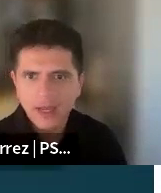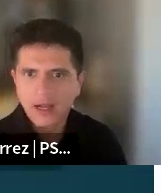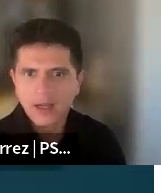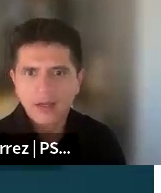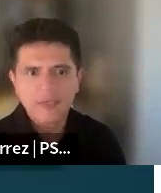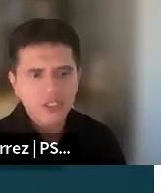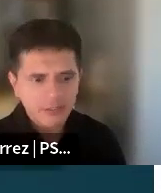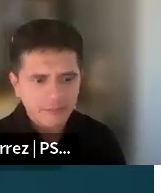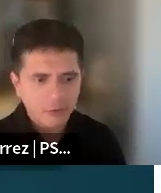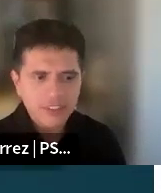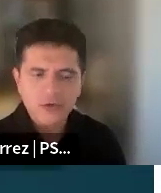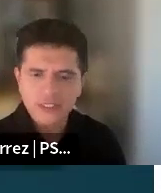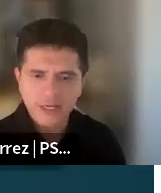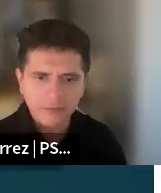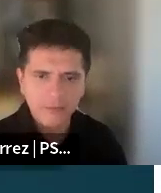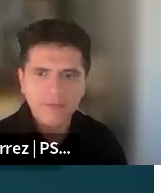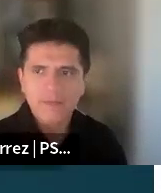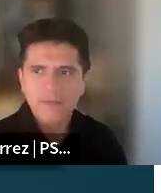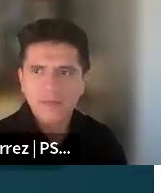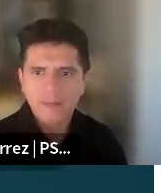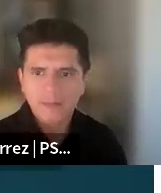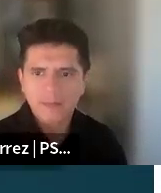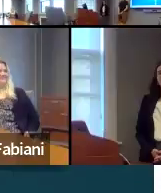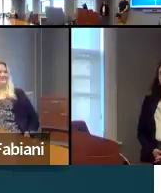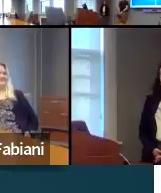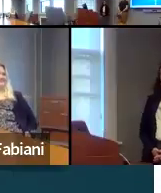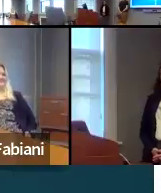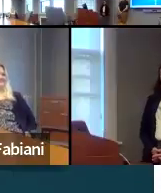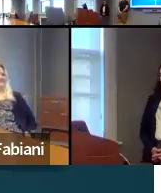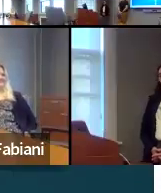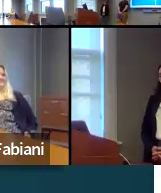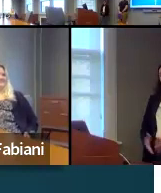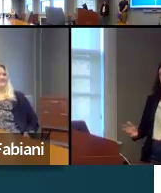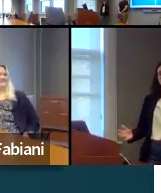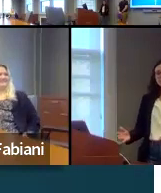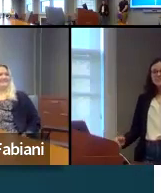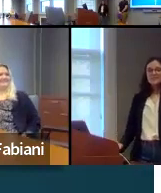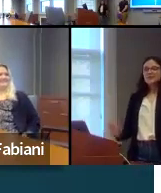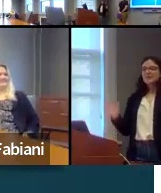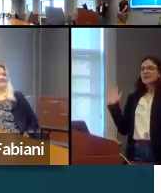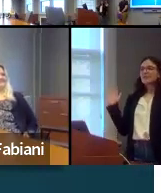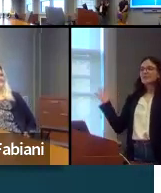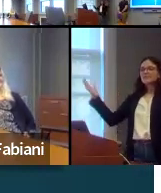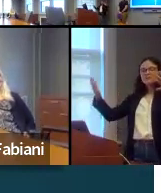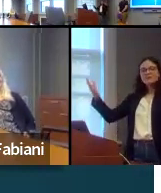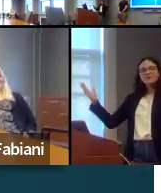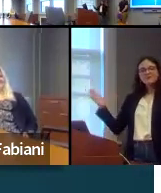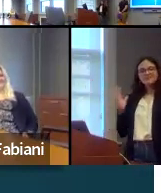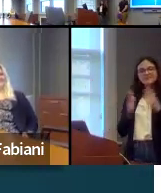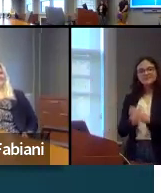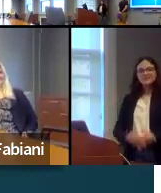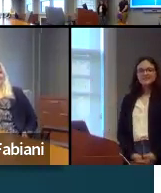technology. Michelle, the floor is yours now. Thank you very much. We're thrilled to be here today. We are